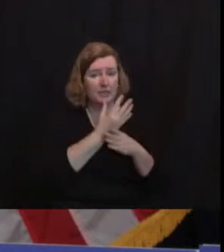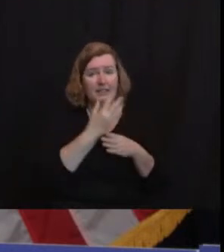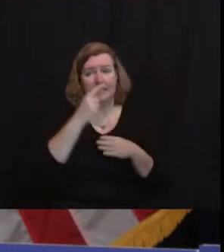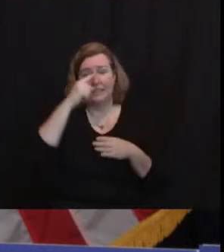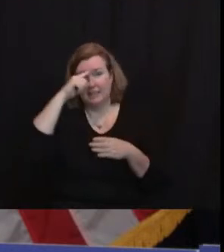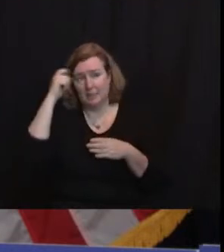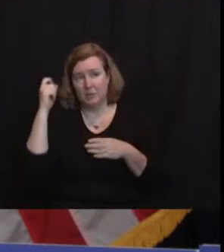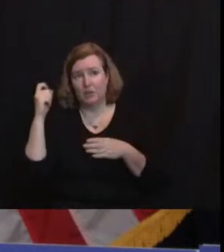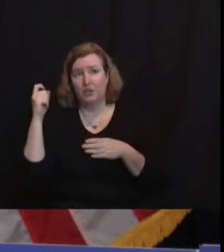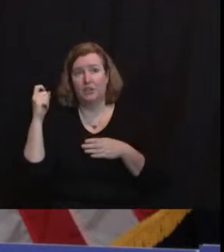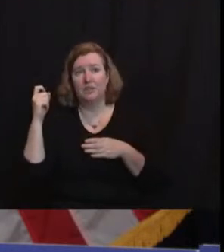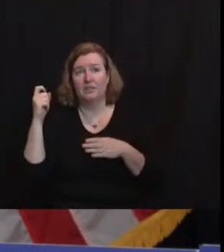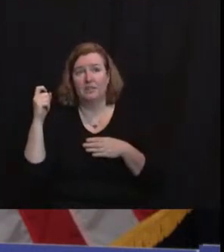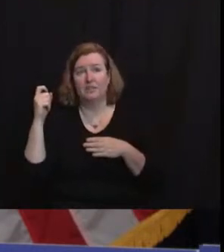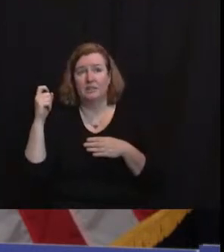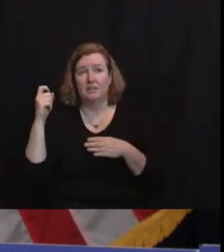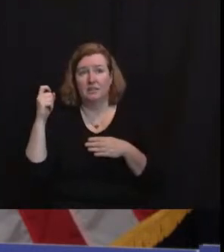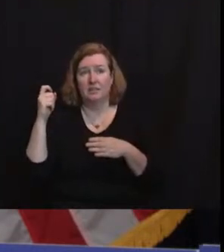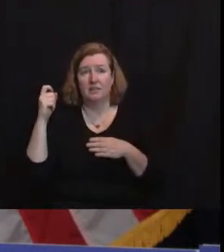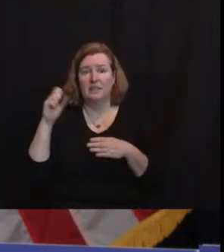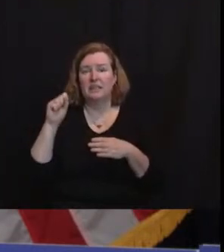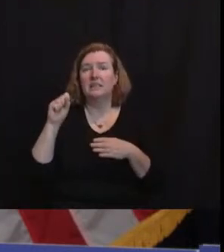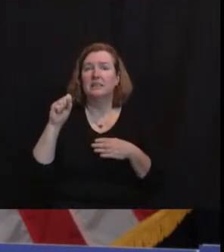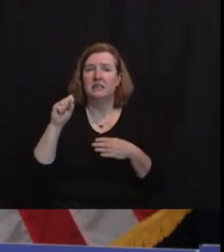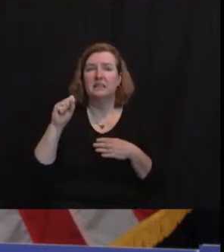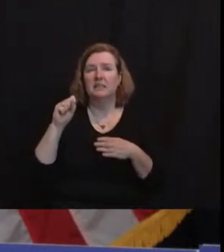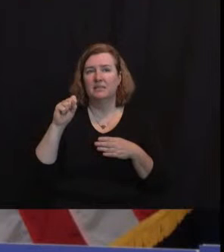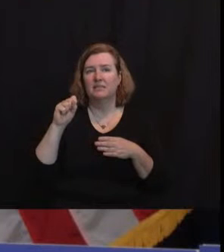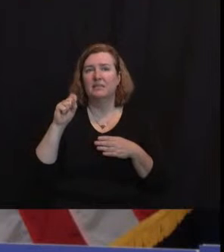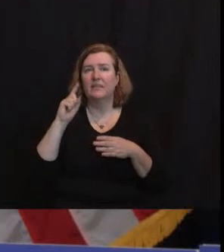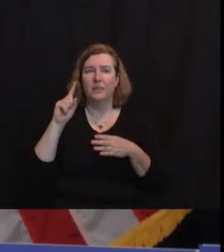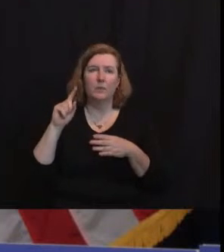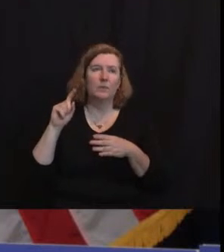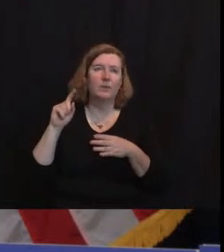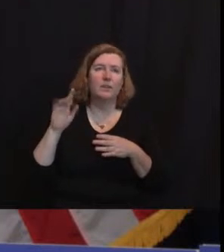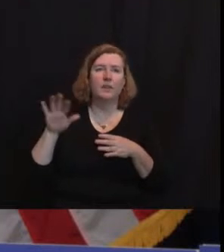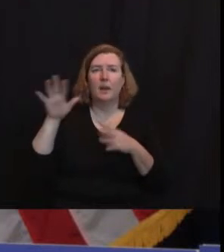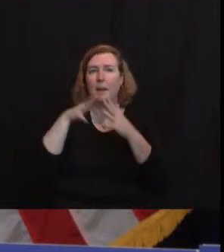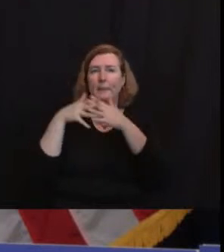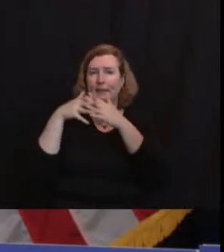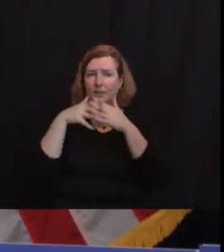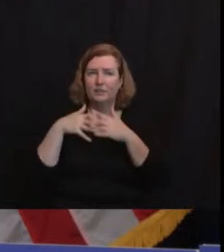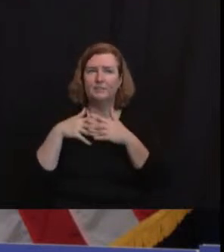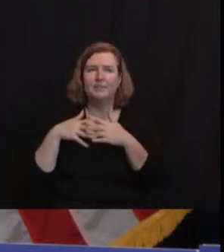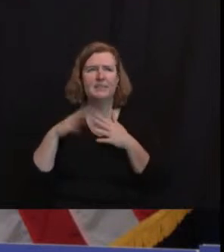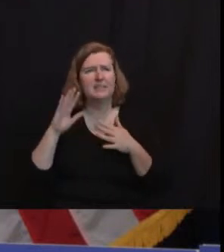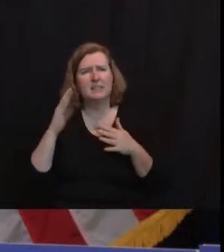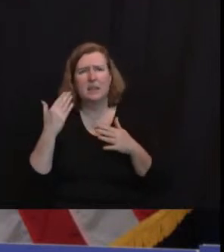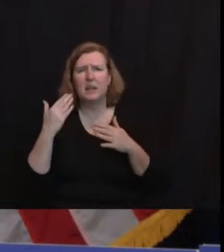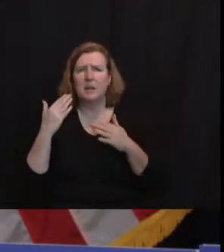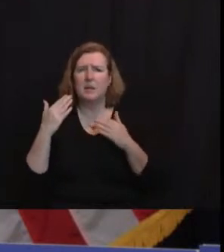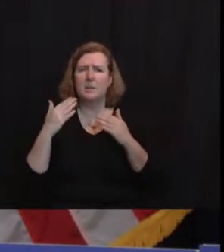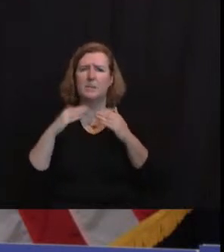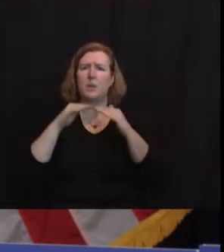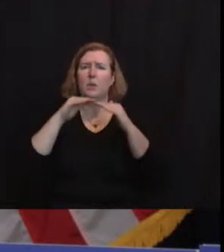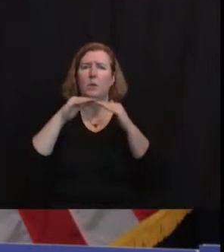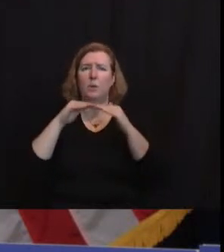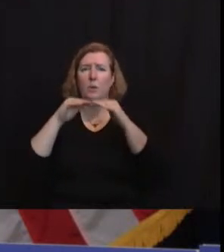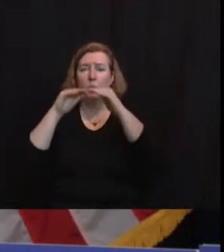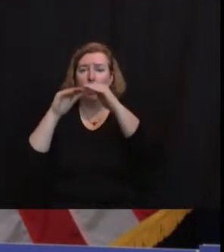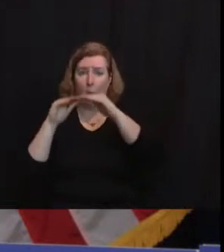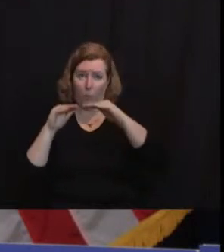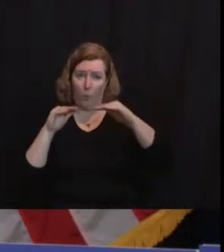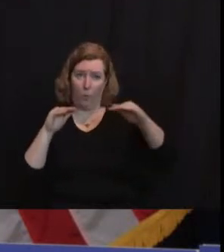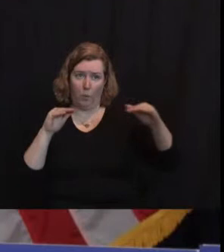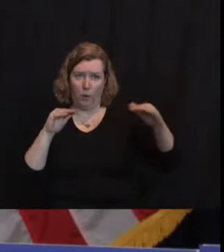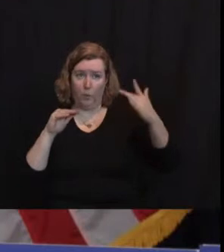in April, and in many parts of the country, we were at a very nice low level. And that was because of many things, but one